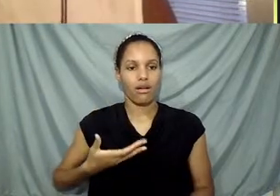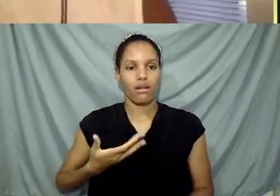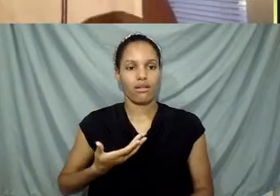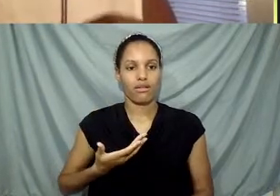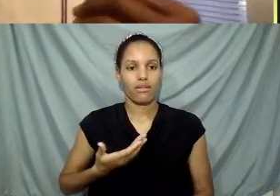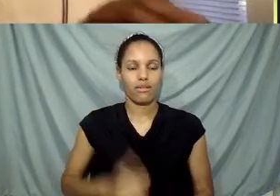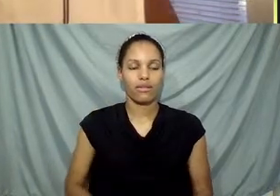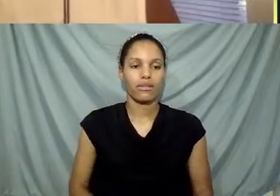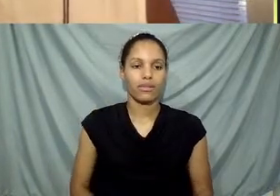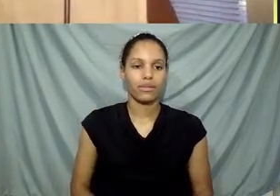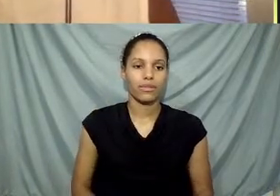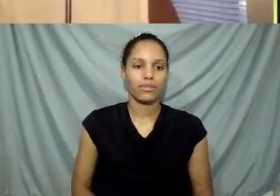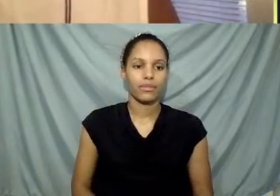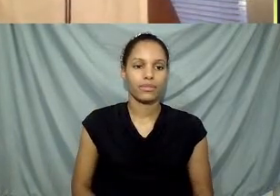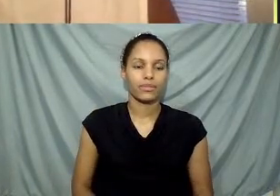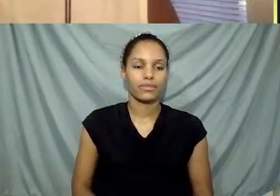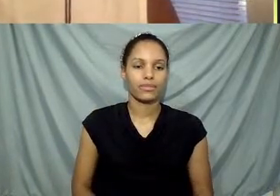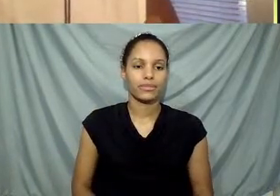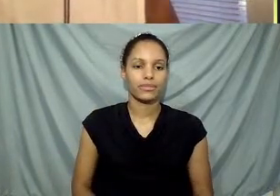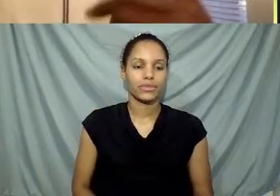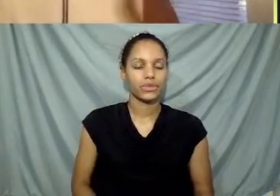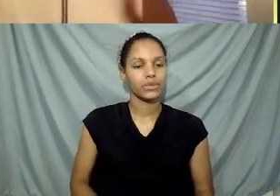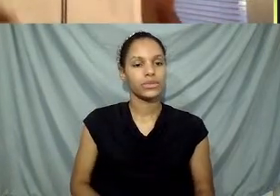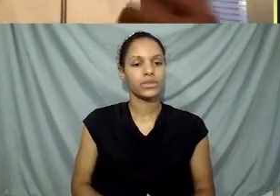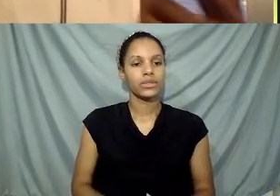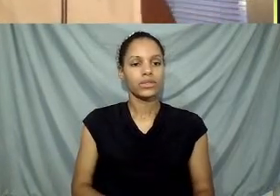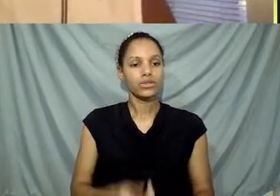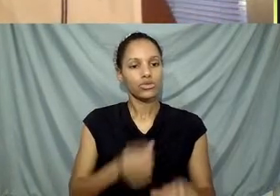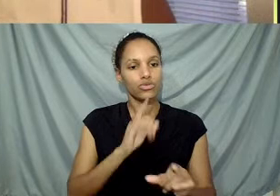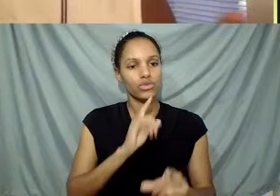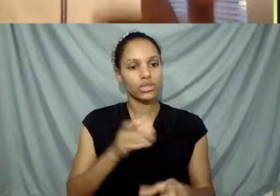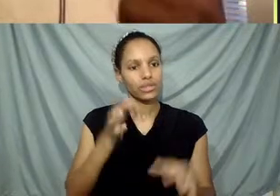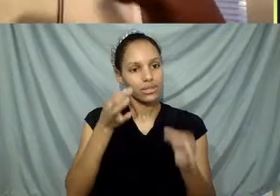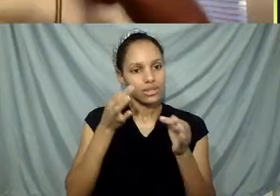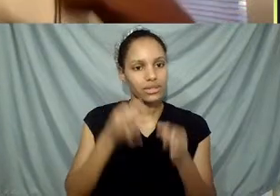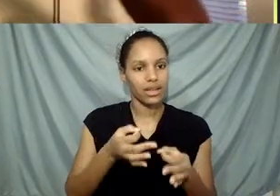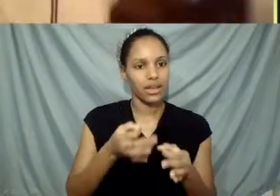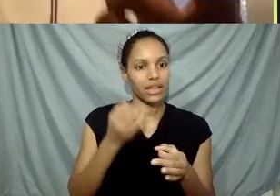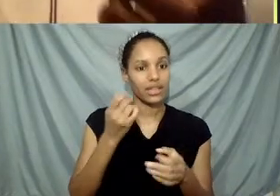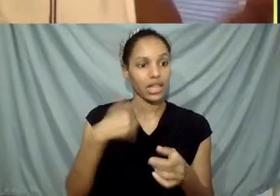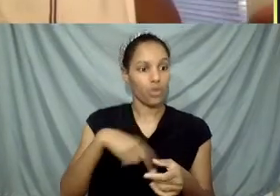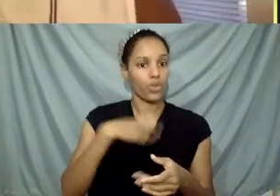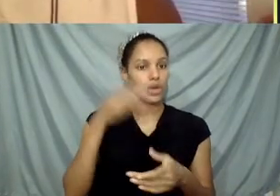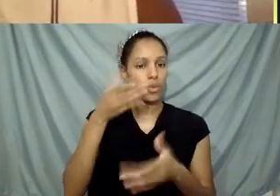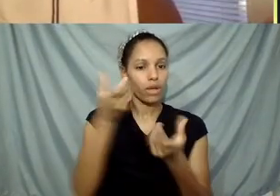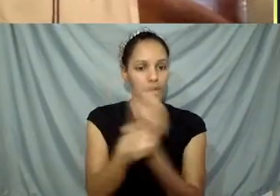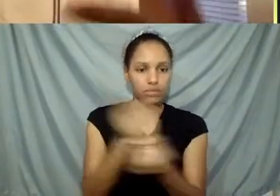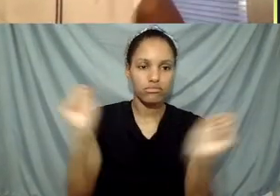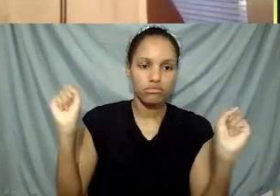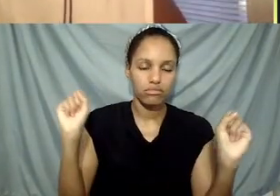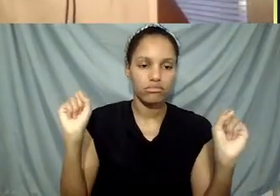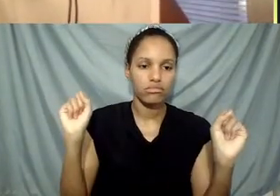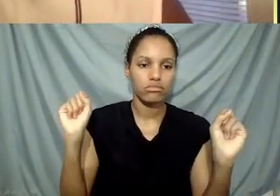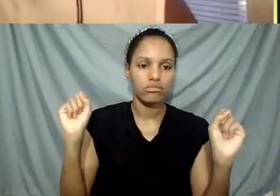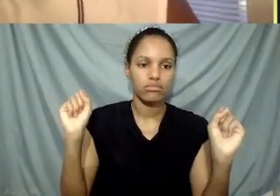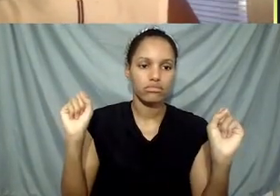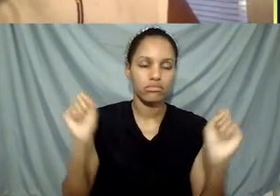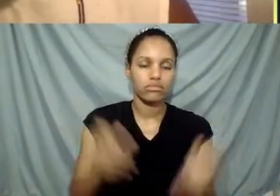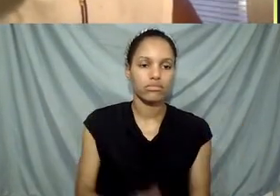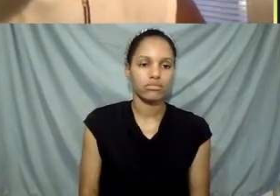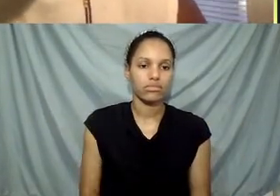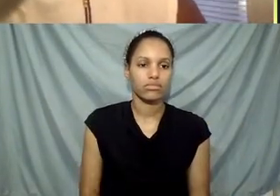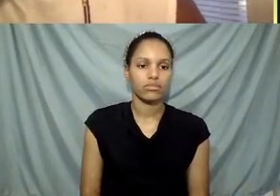fortify ourselves for liberation, to really just decide we're going to be liberated. And inside of what you've communicated